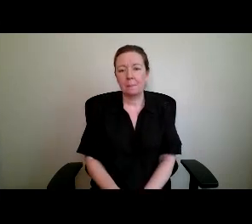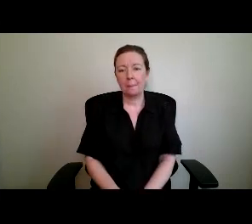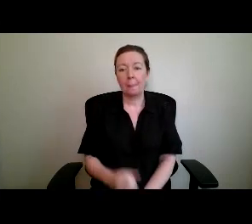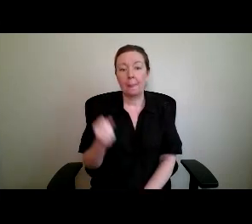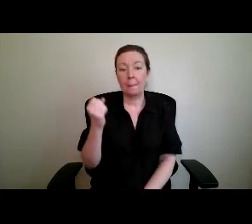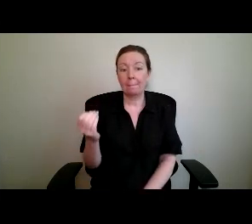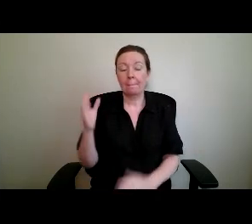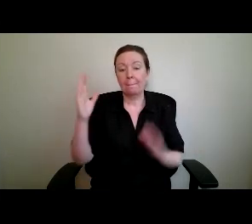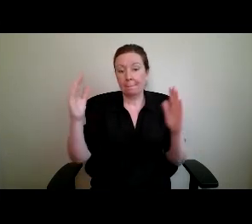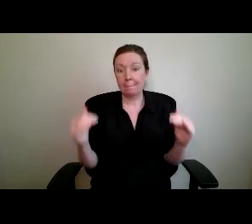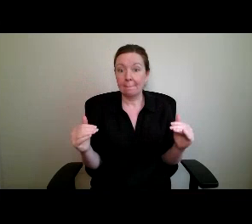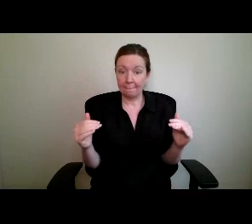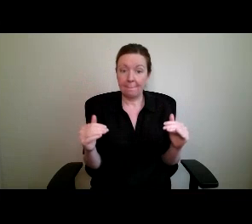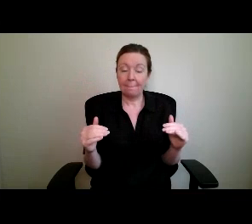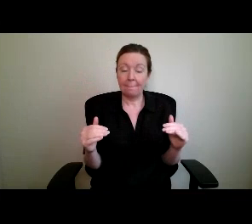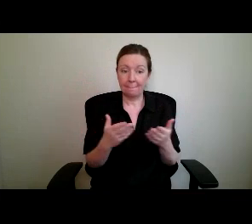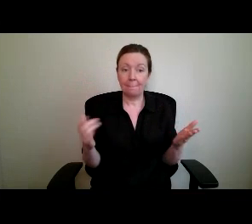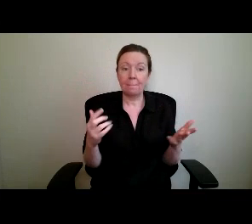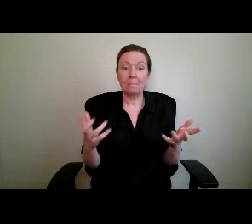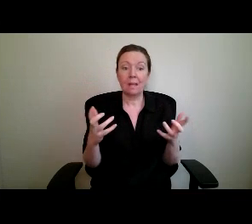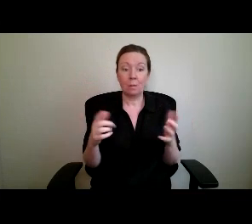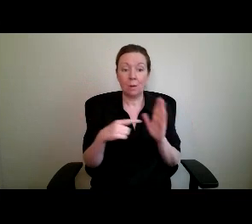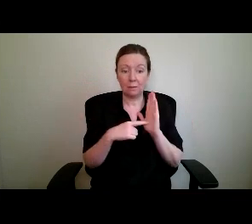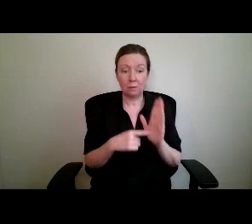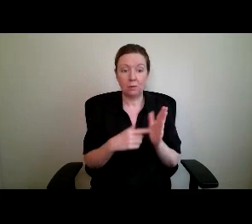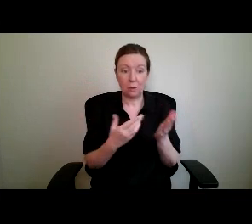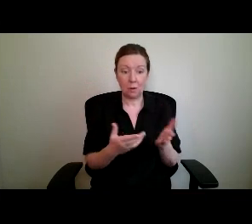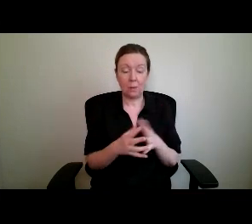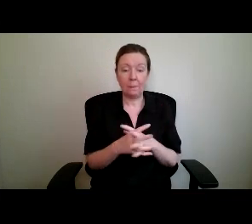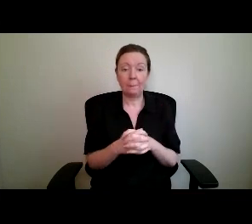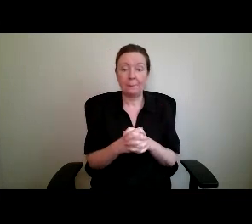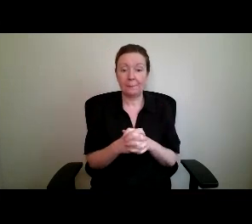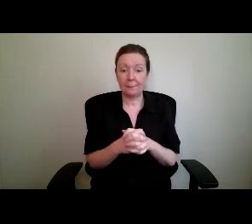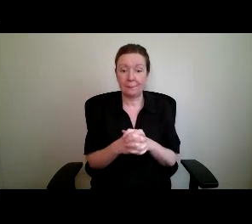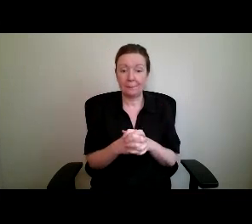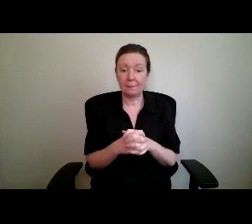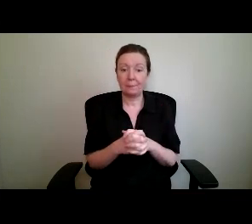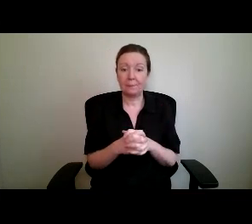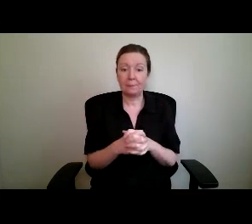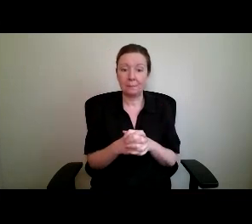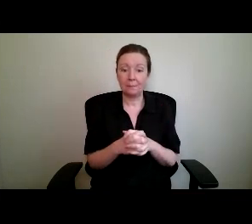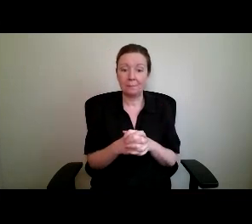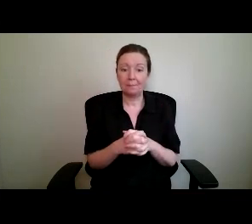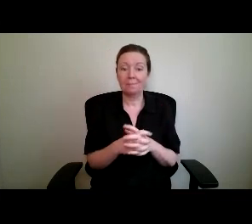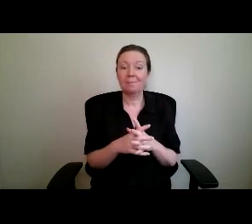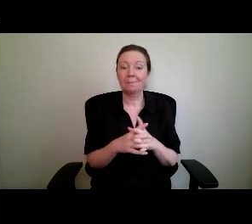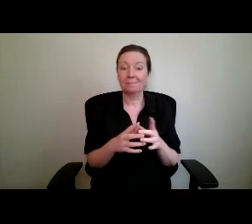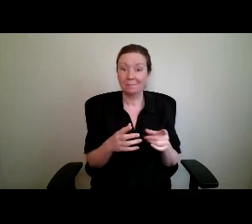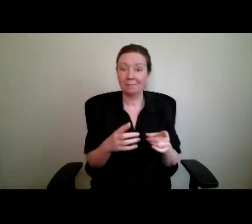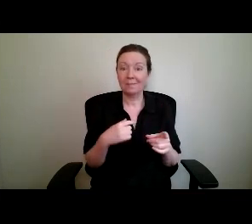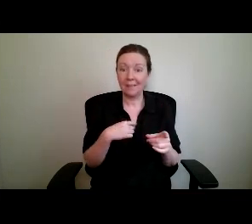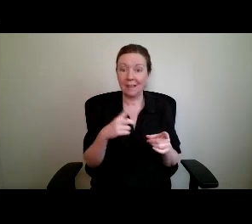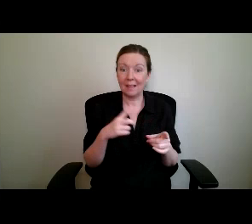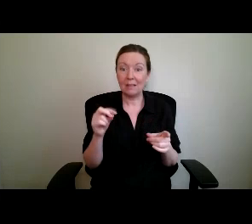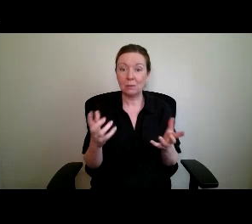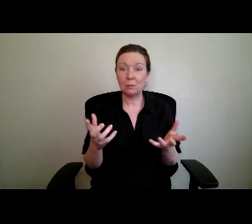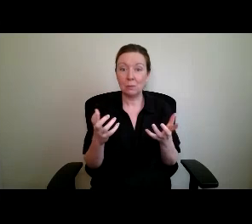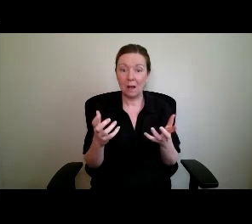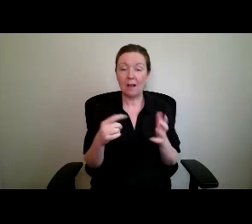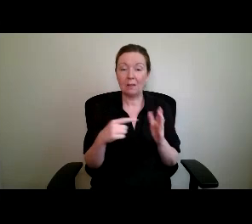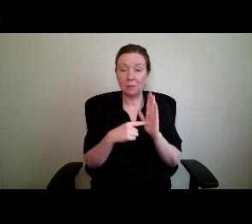So the next thing that I wanted to show with everybody is I actually do want to